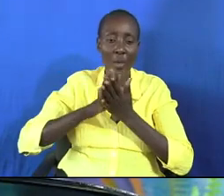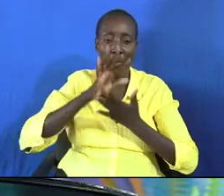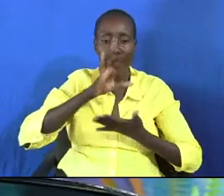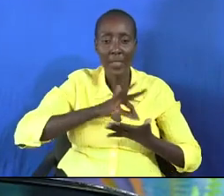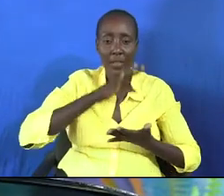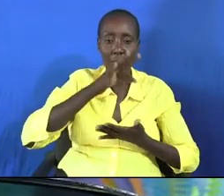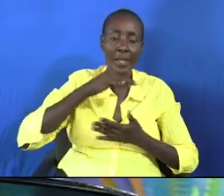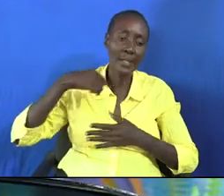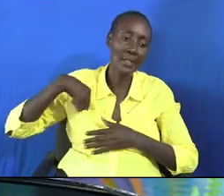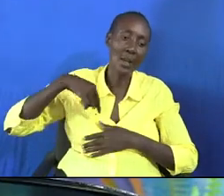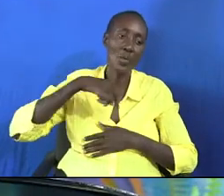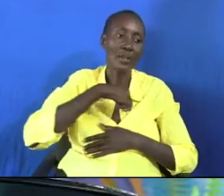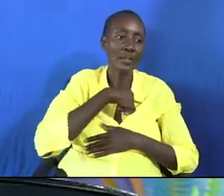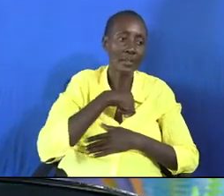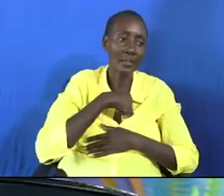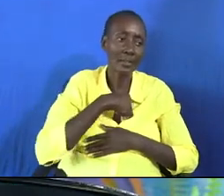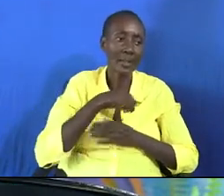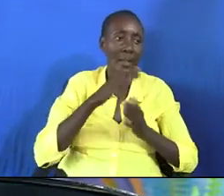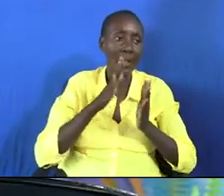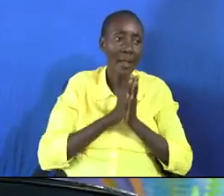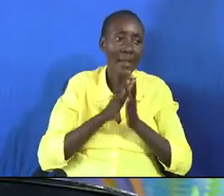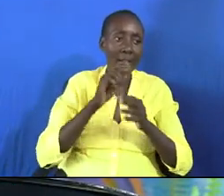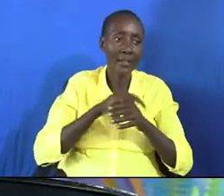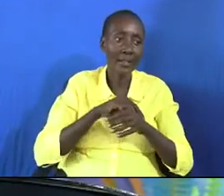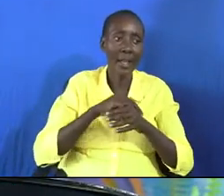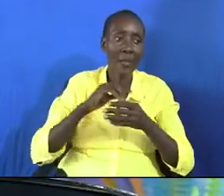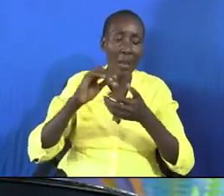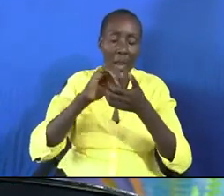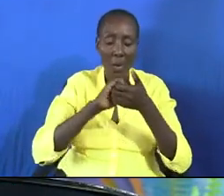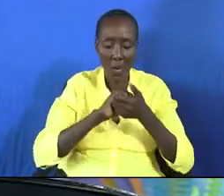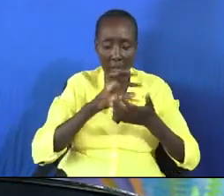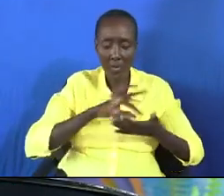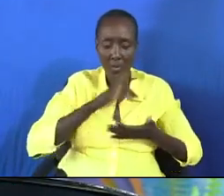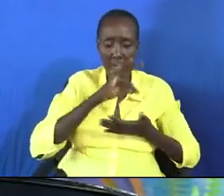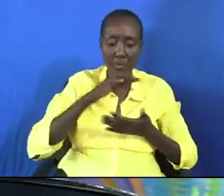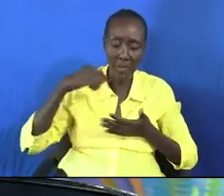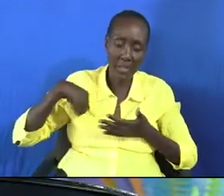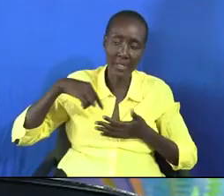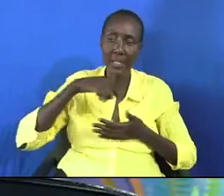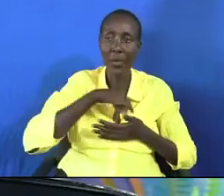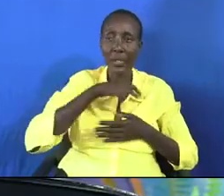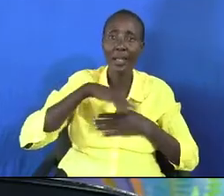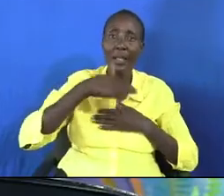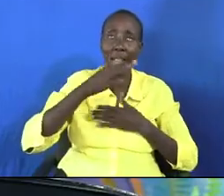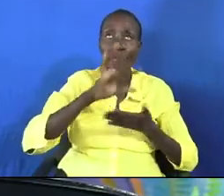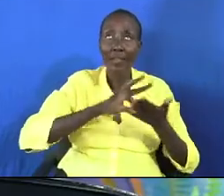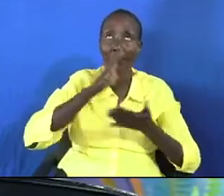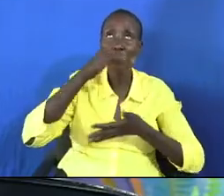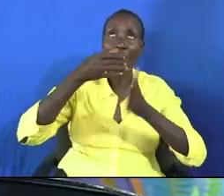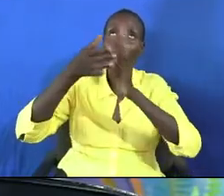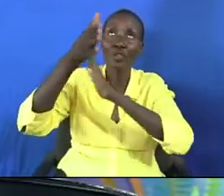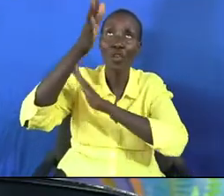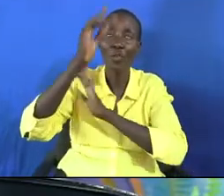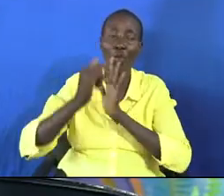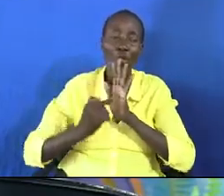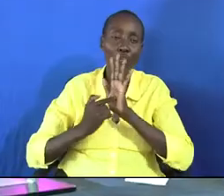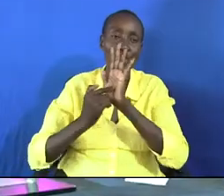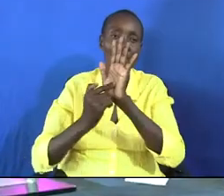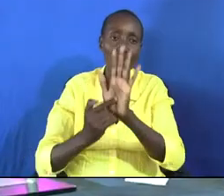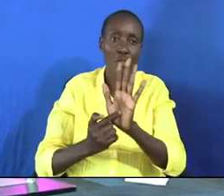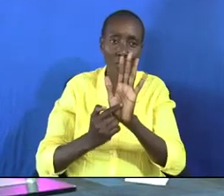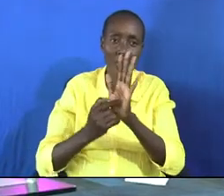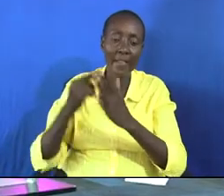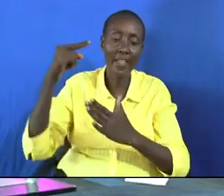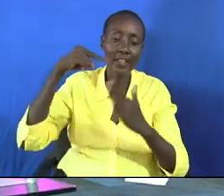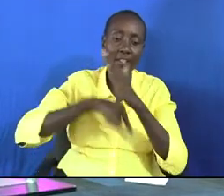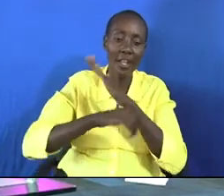spirit. And when it communes with our spirit, the Spirit of God reveals the